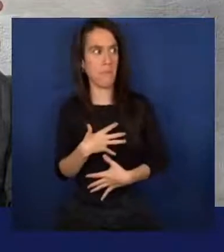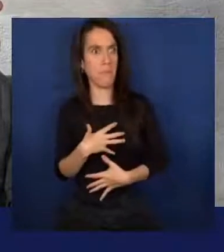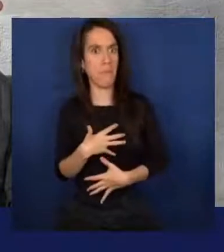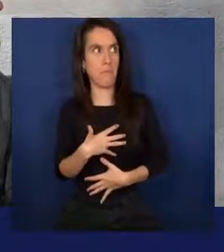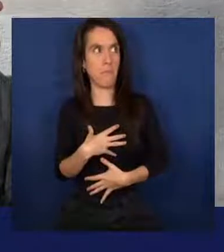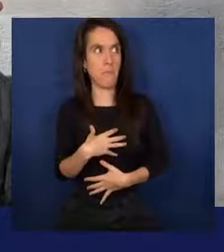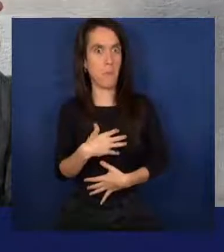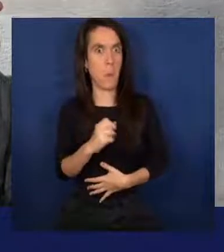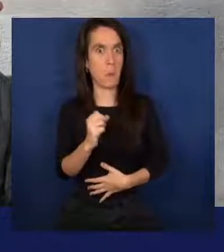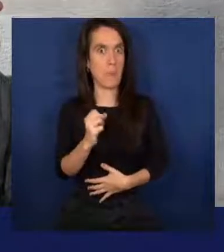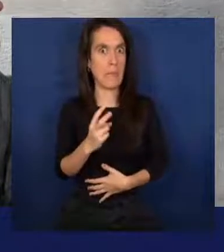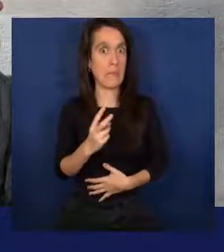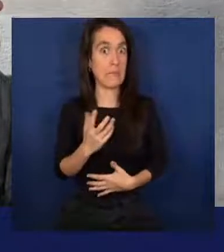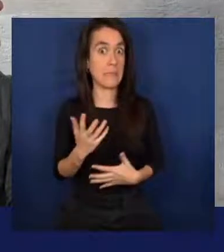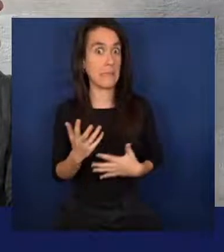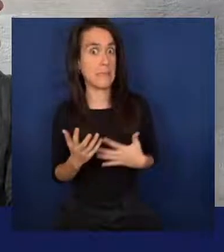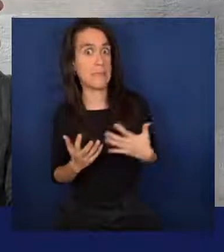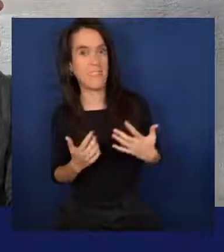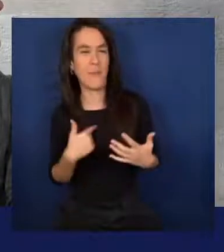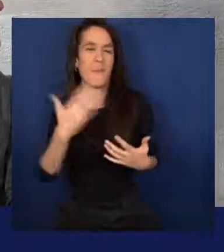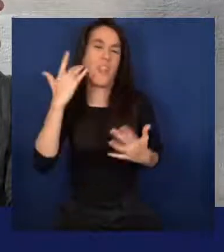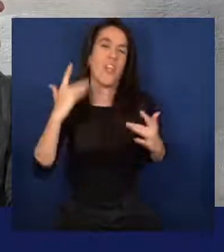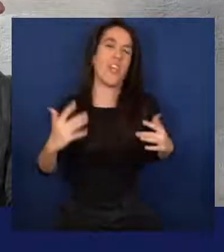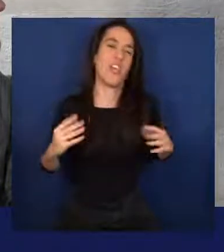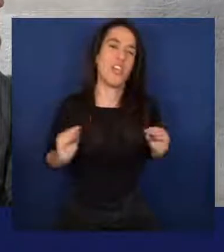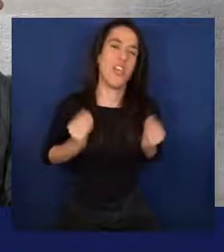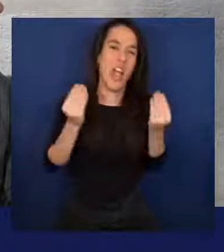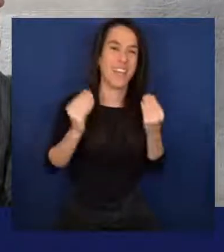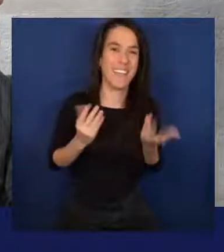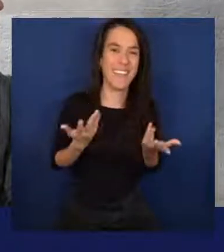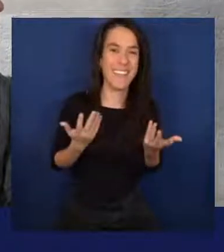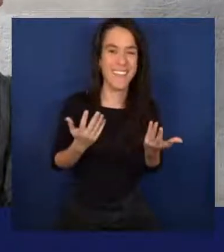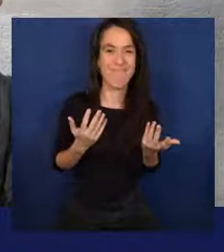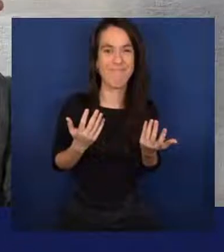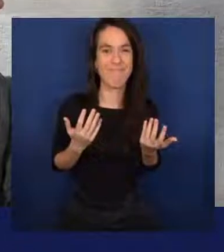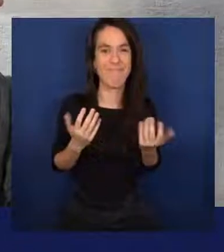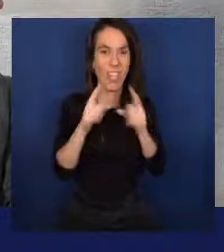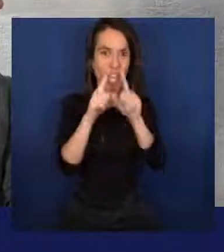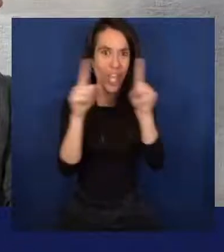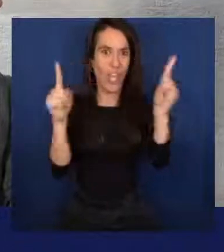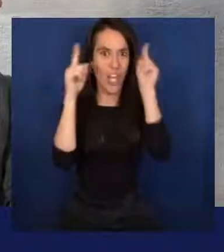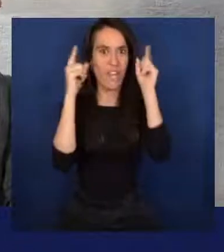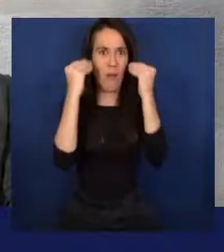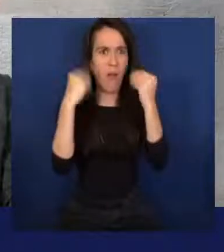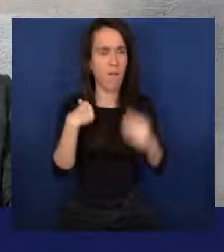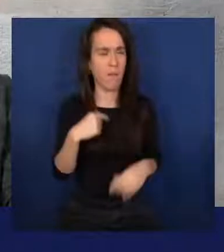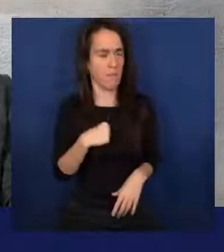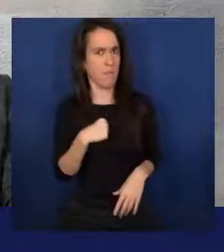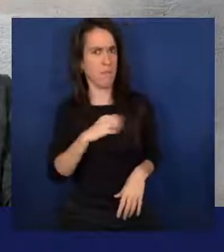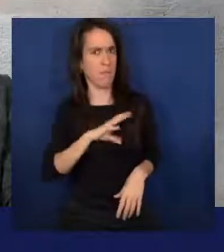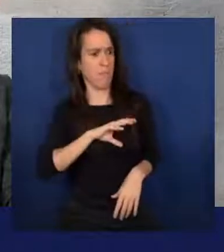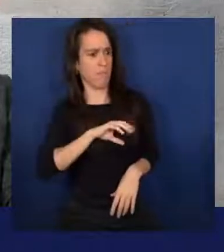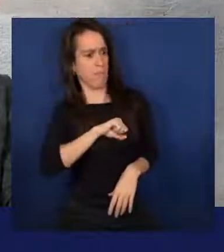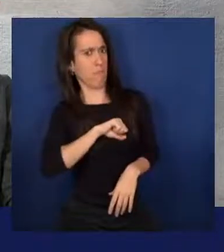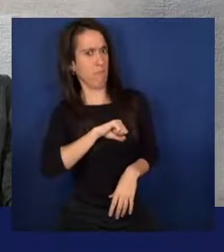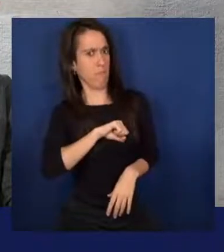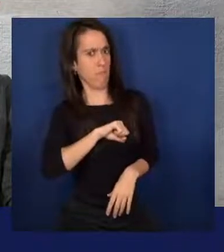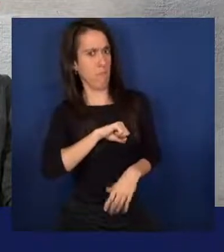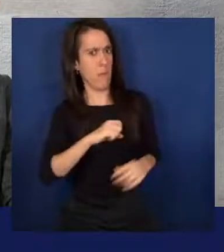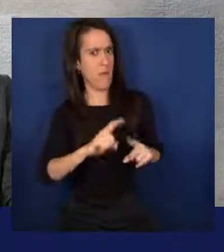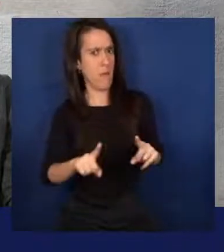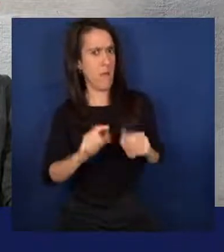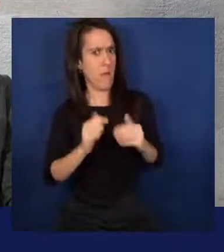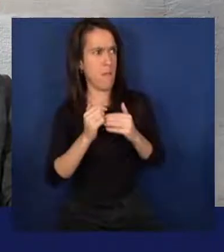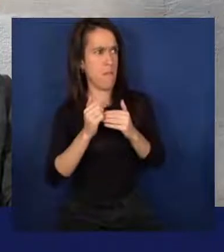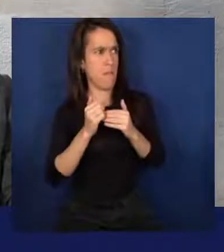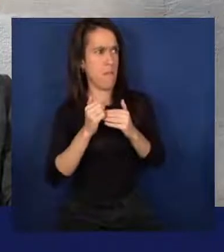I obviously I was a young guy still in college then, and I took offense to that. But many years later, I came to the